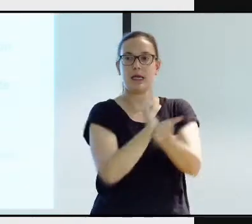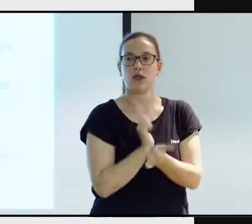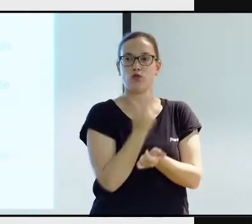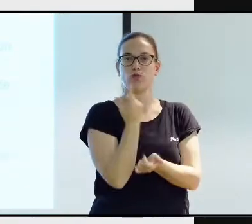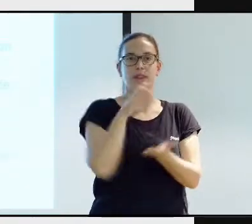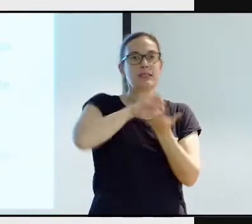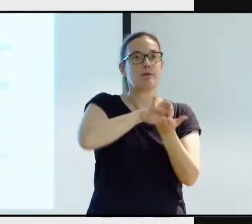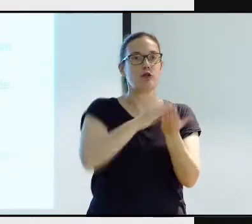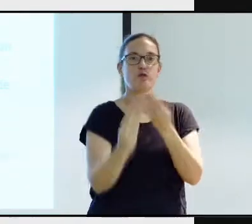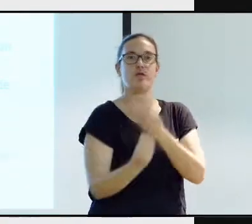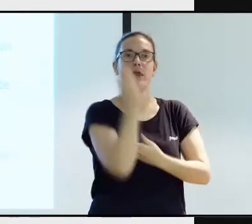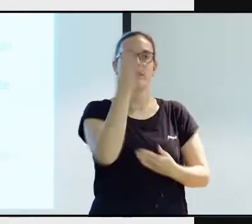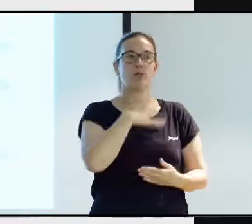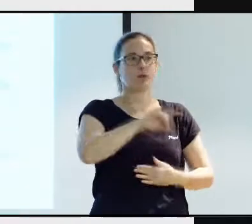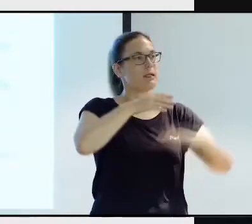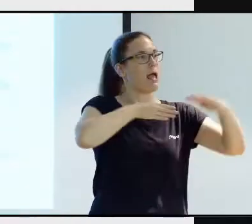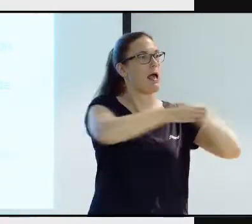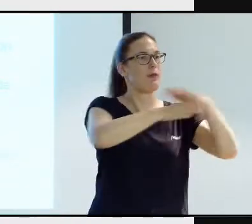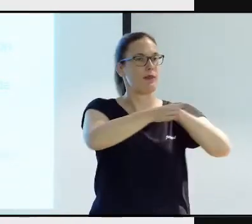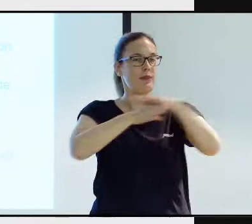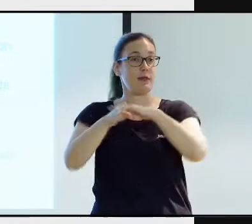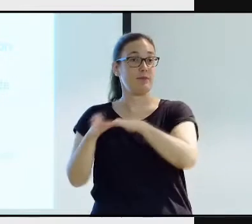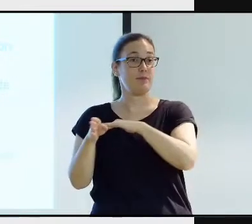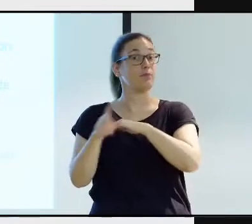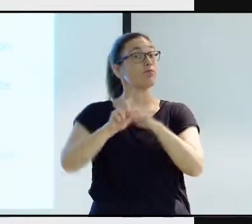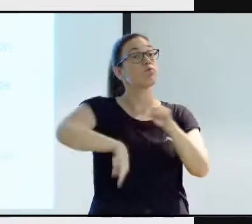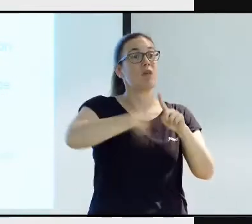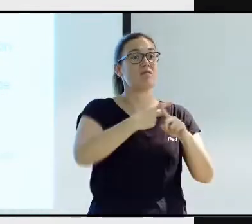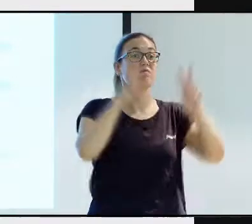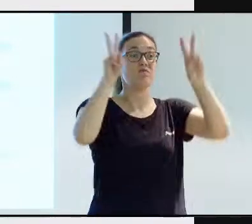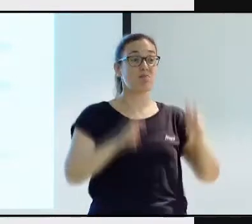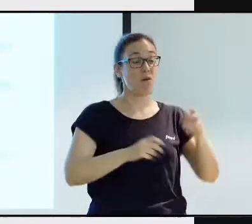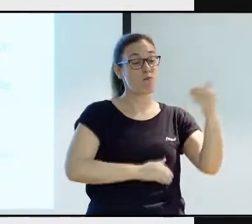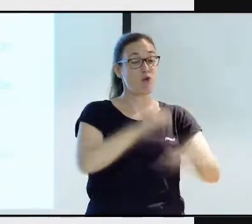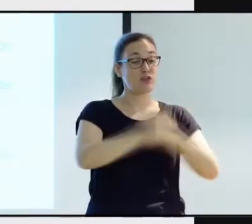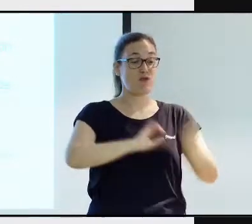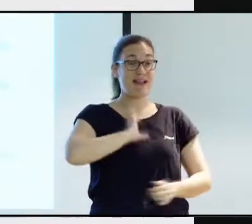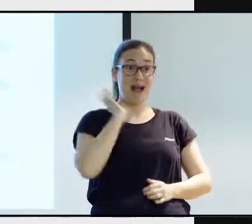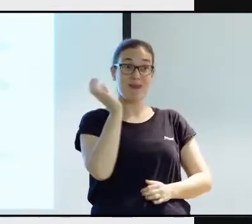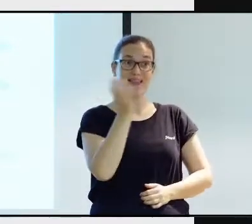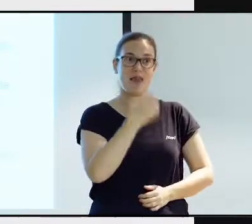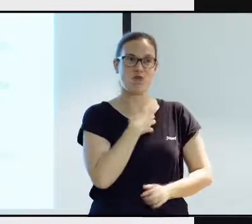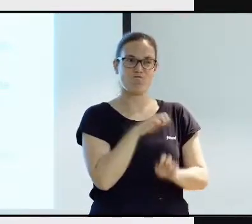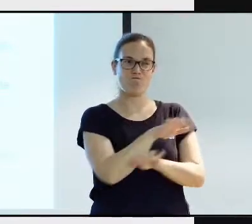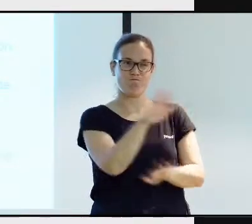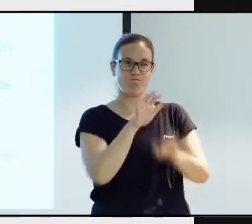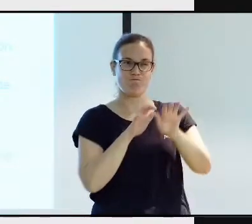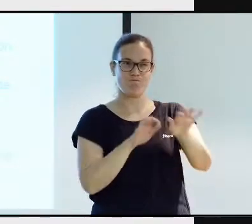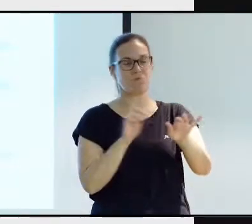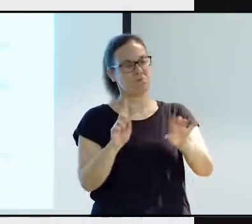own and to inherit property and things like that. And the question of incapacitating